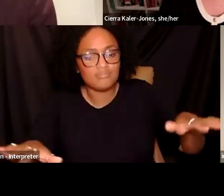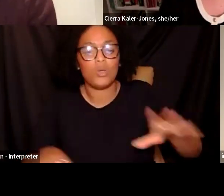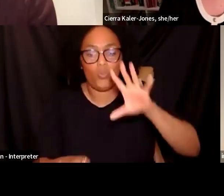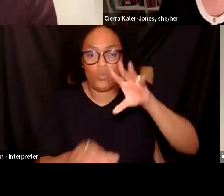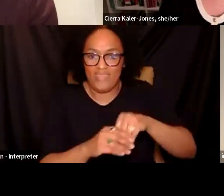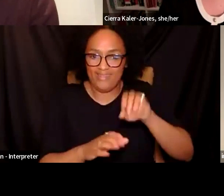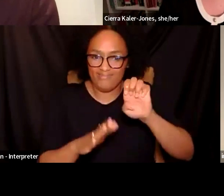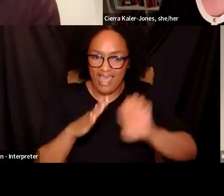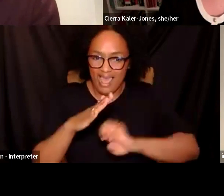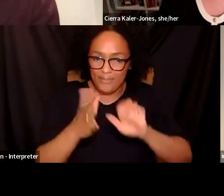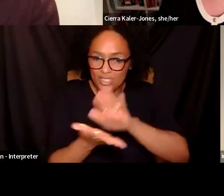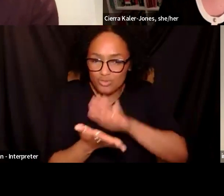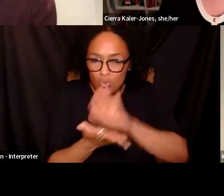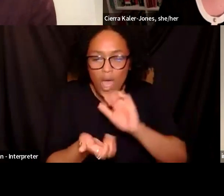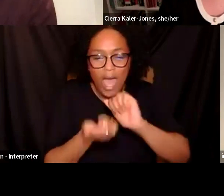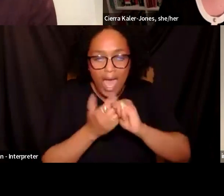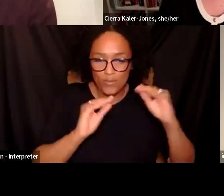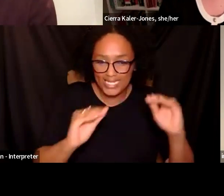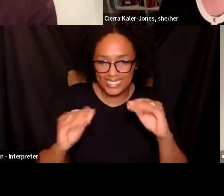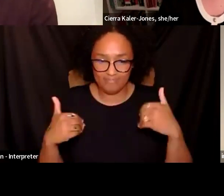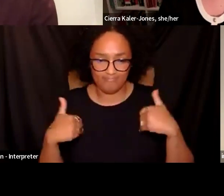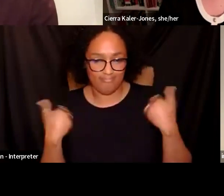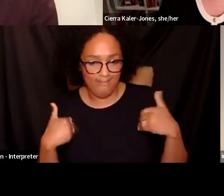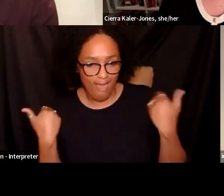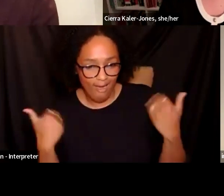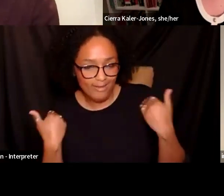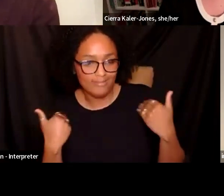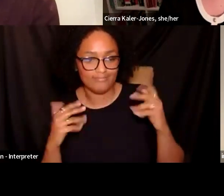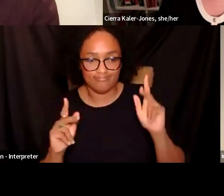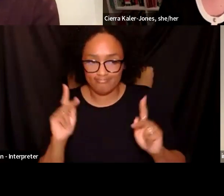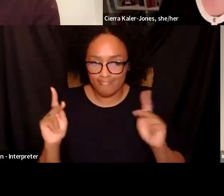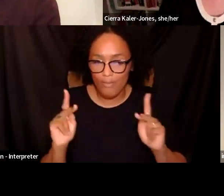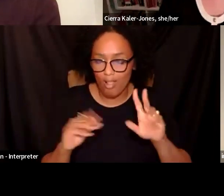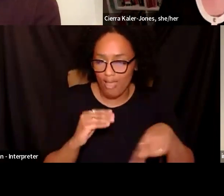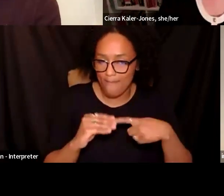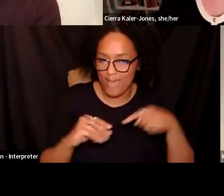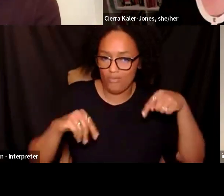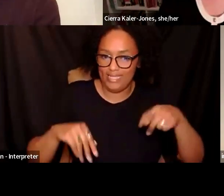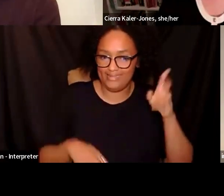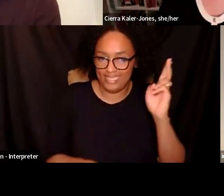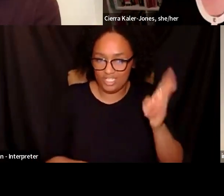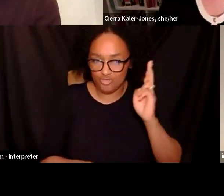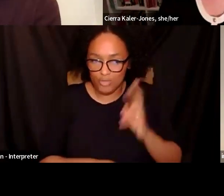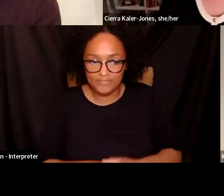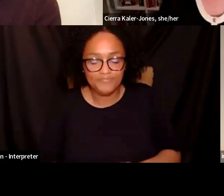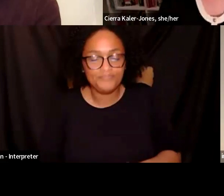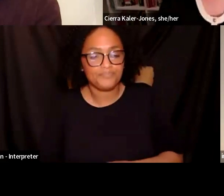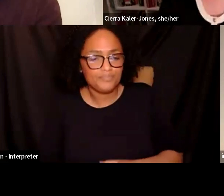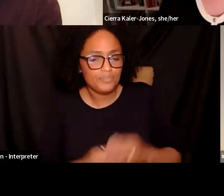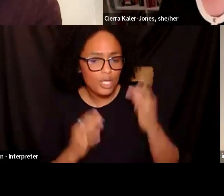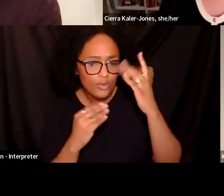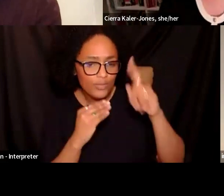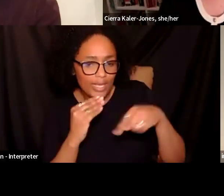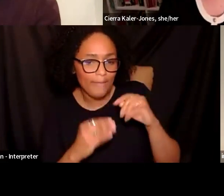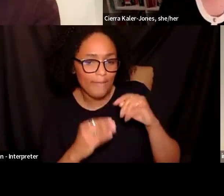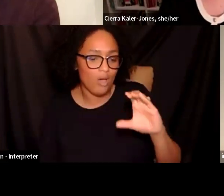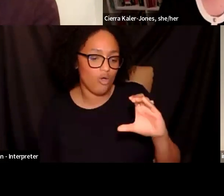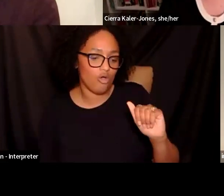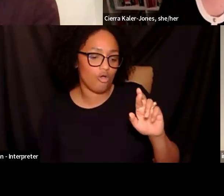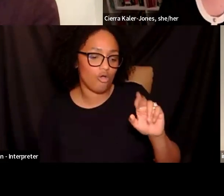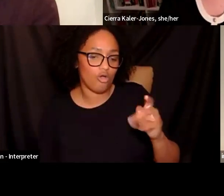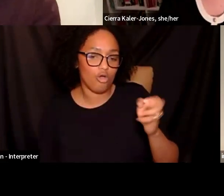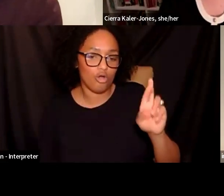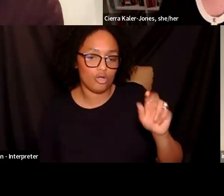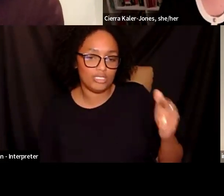kind of secondary schools, so on and so forth. And so, we think about Carter G. Woodson establishing Negro History